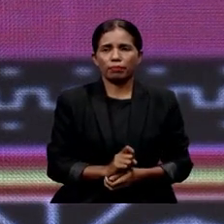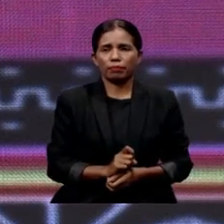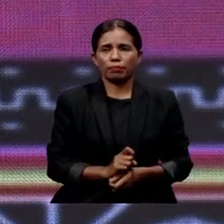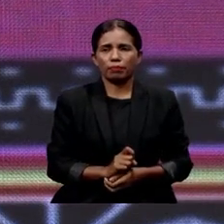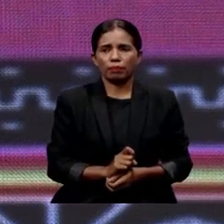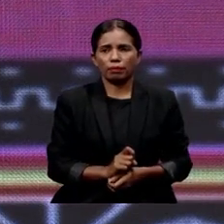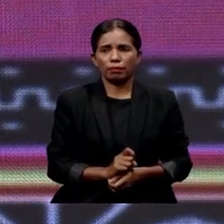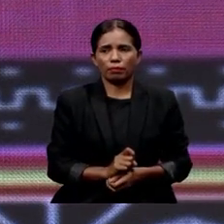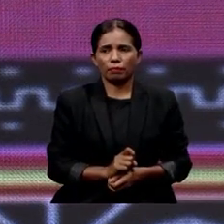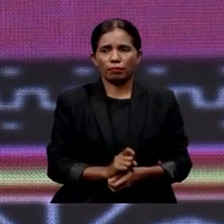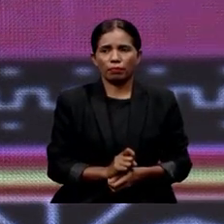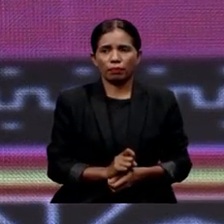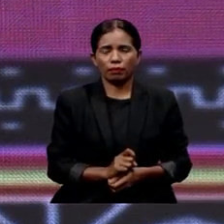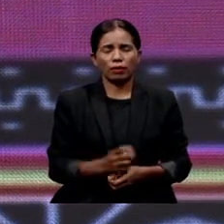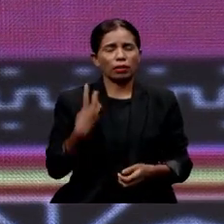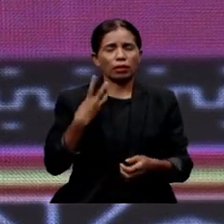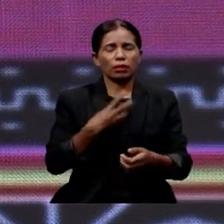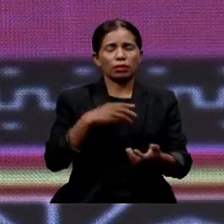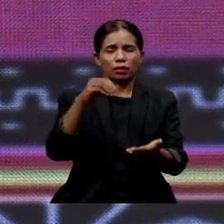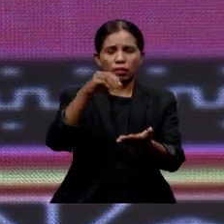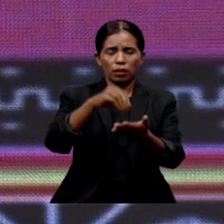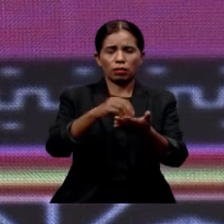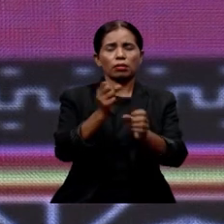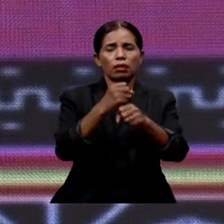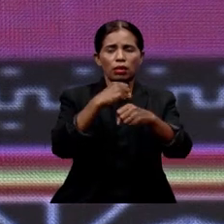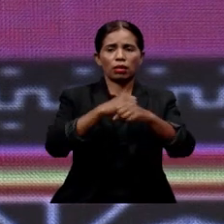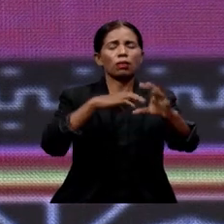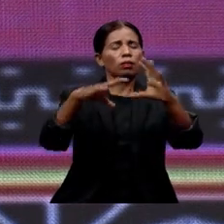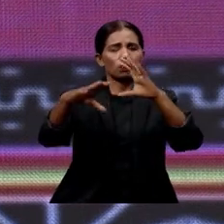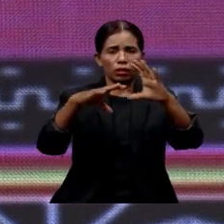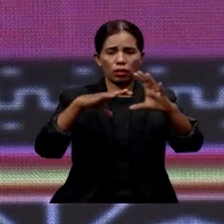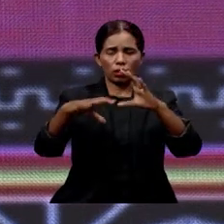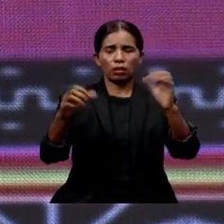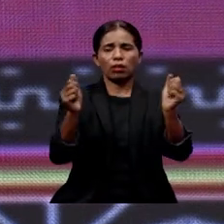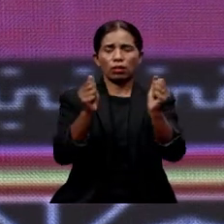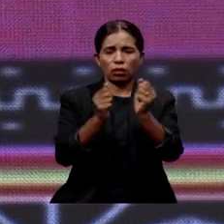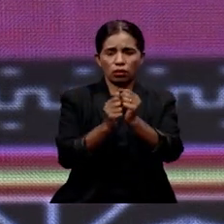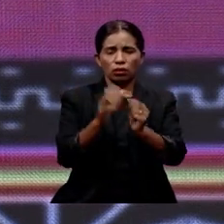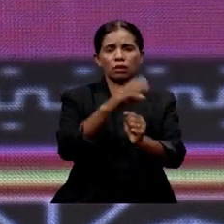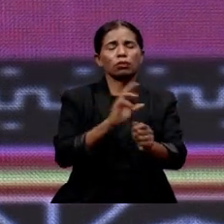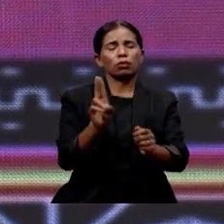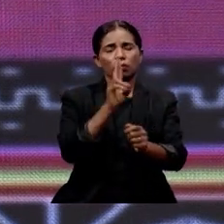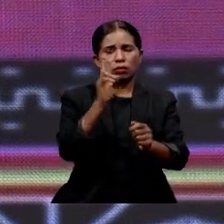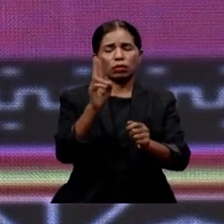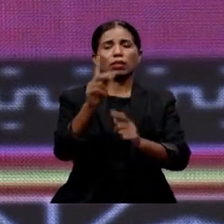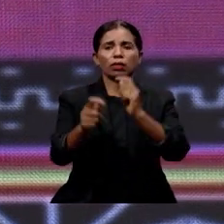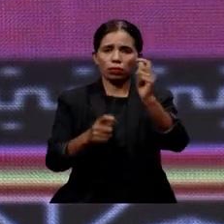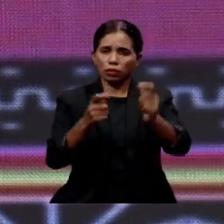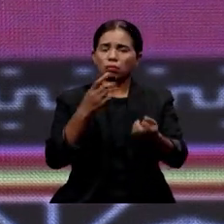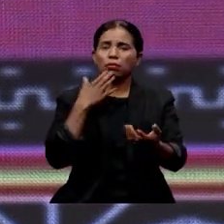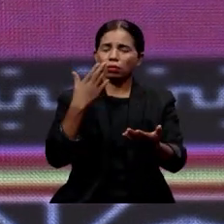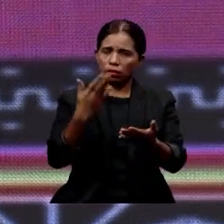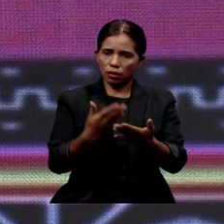It also means improving the connection between citizens and government services, which are